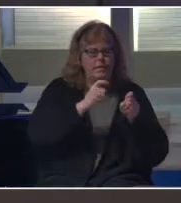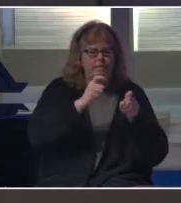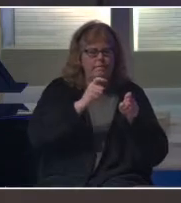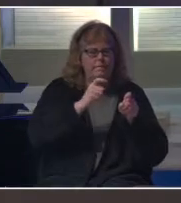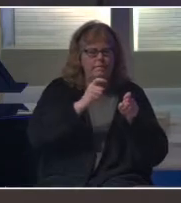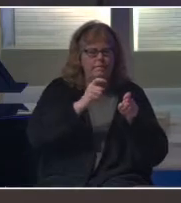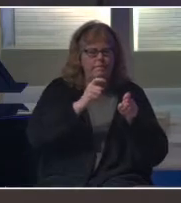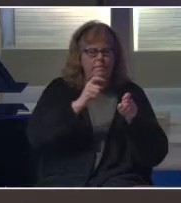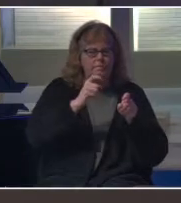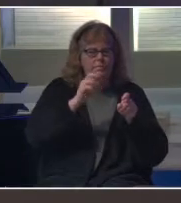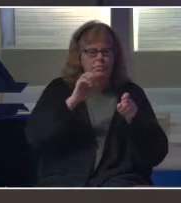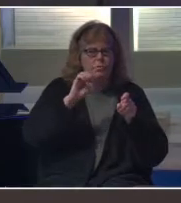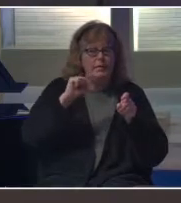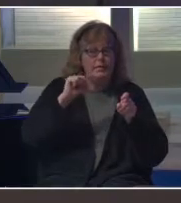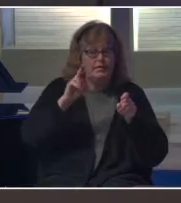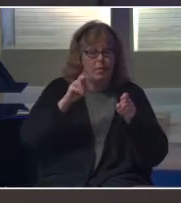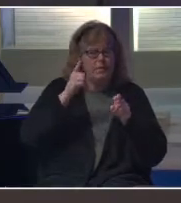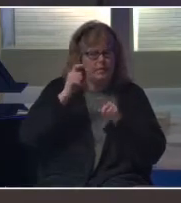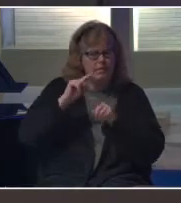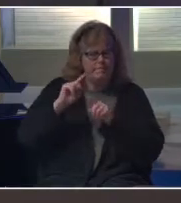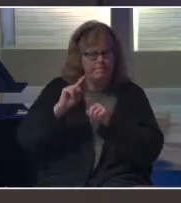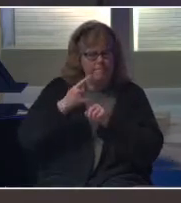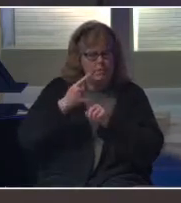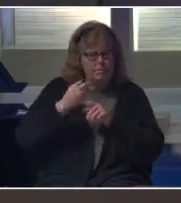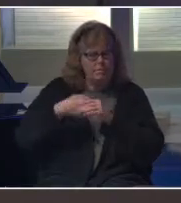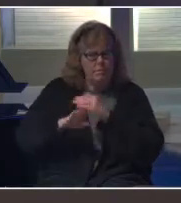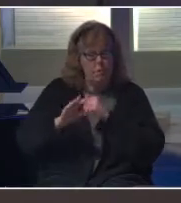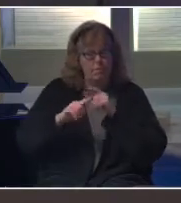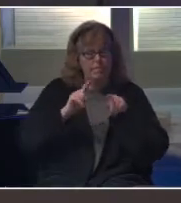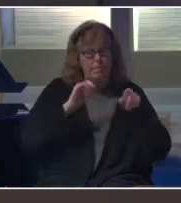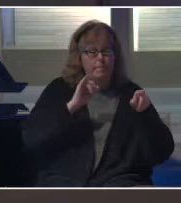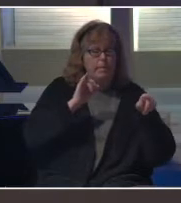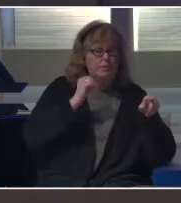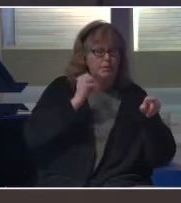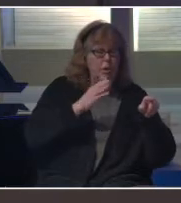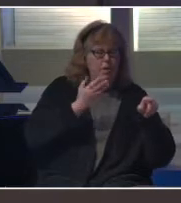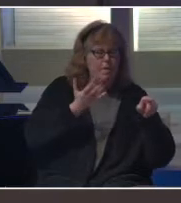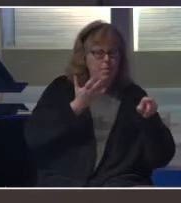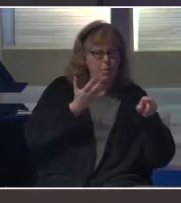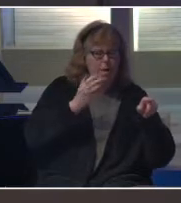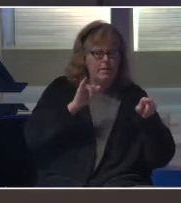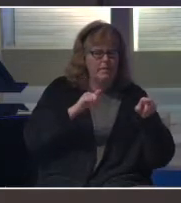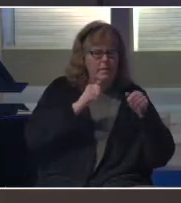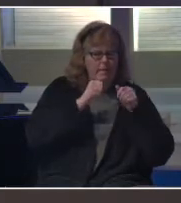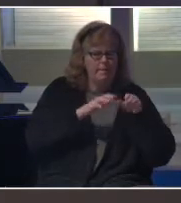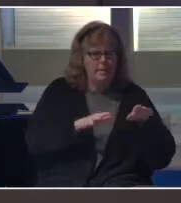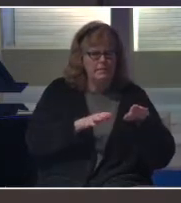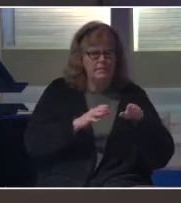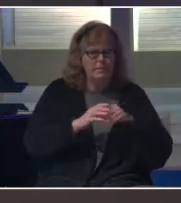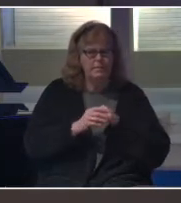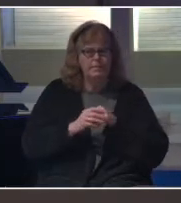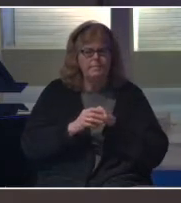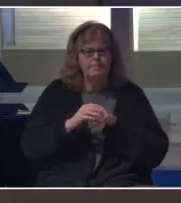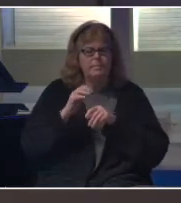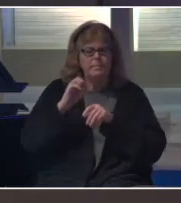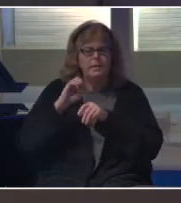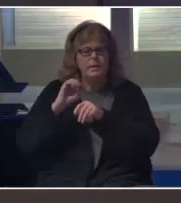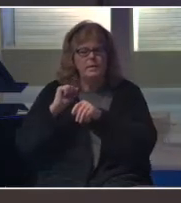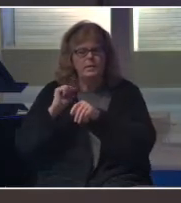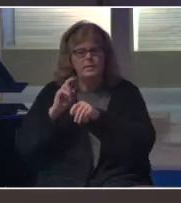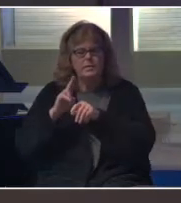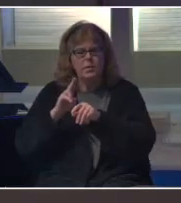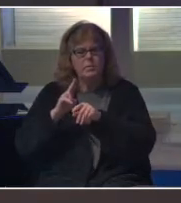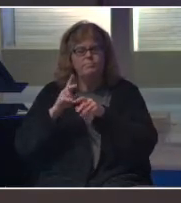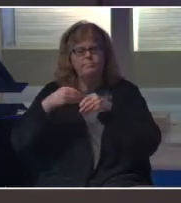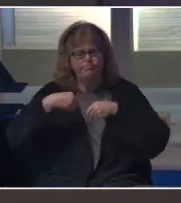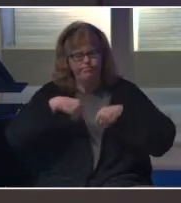Esau because he was the firstborn, but Jacob wanted that blessing. And Esau